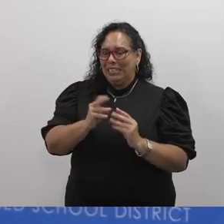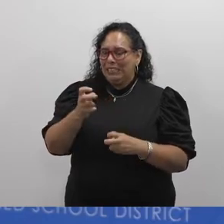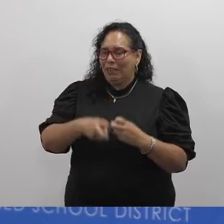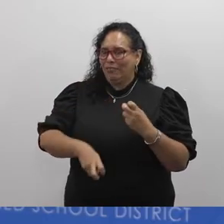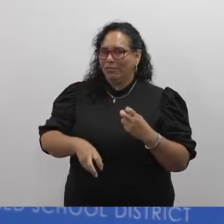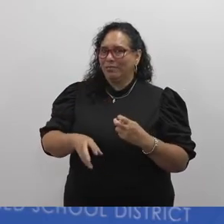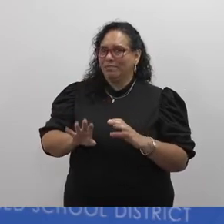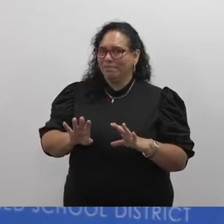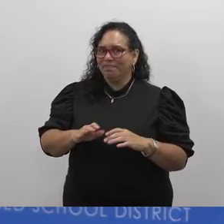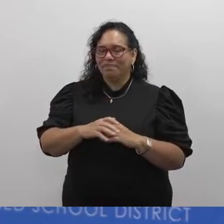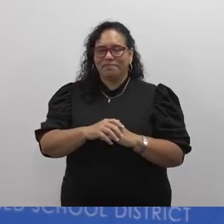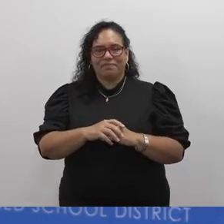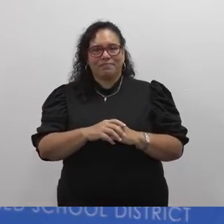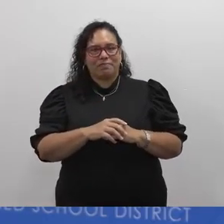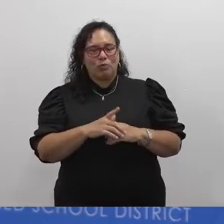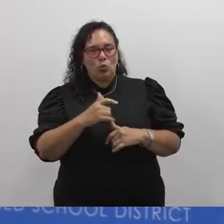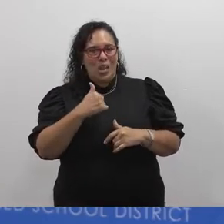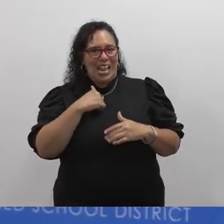have appreciated